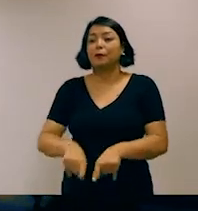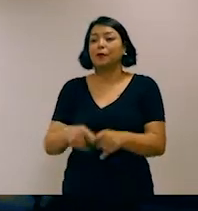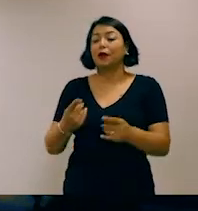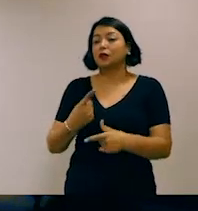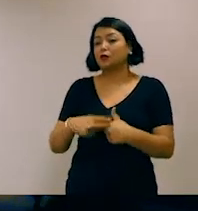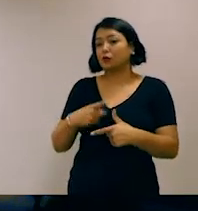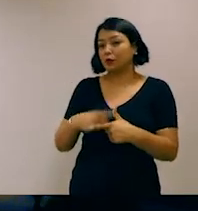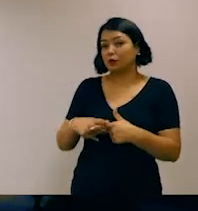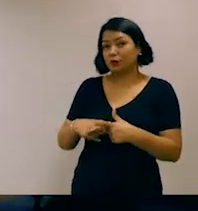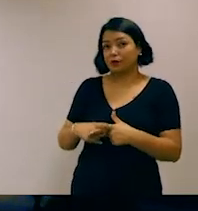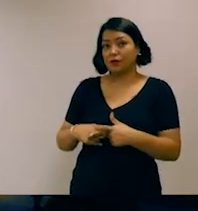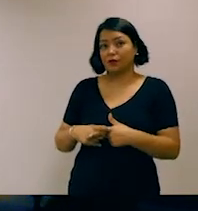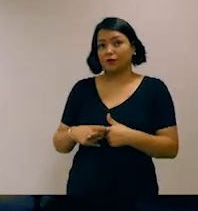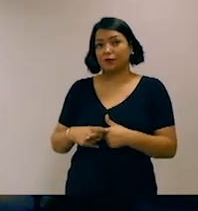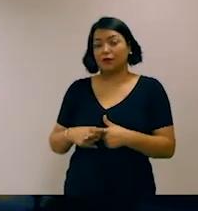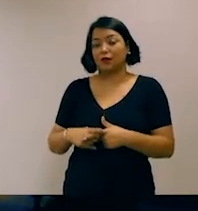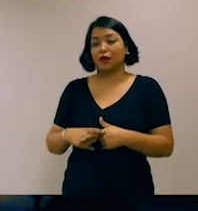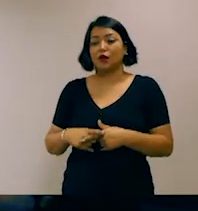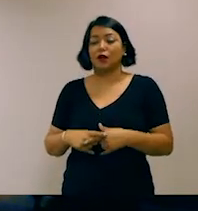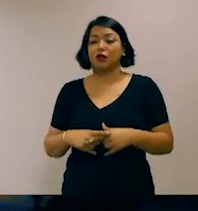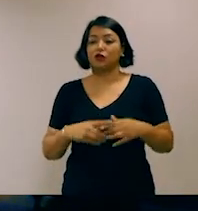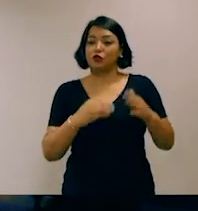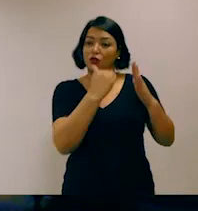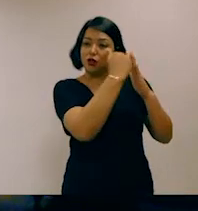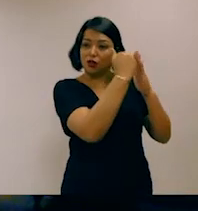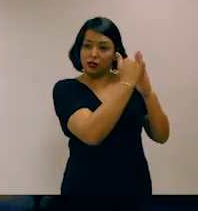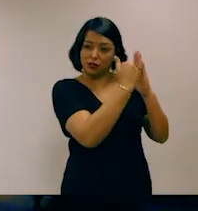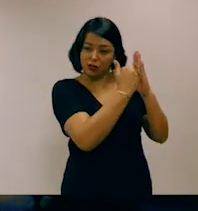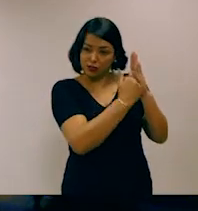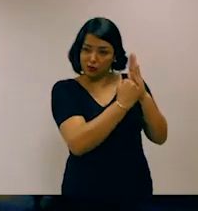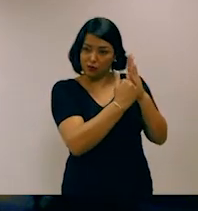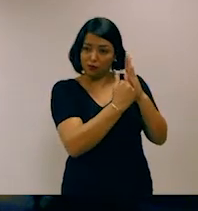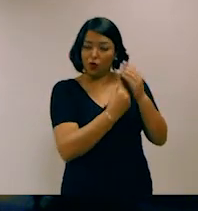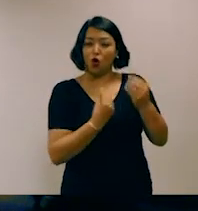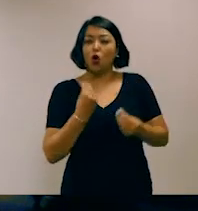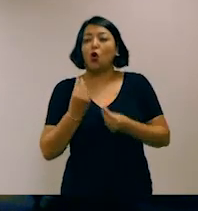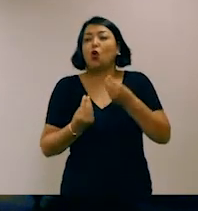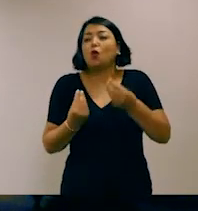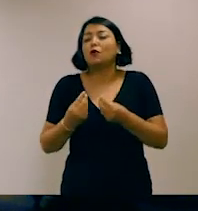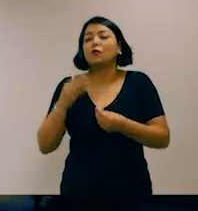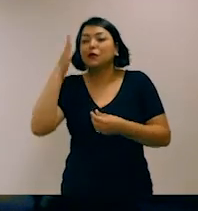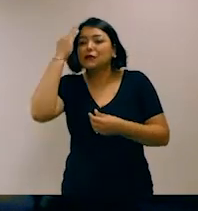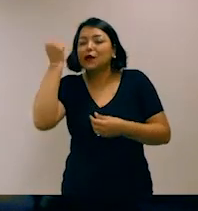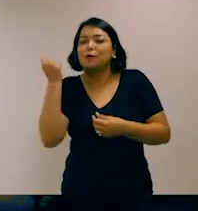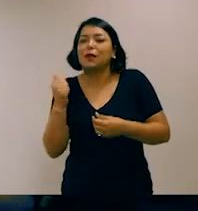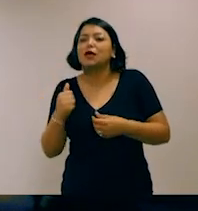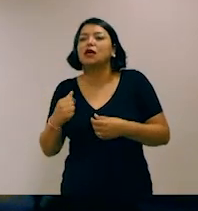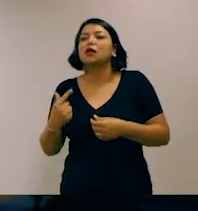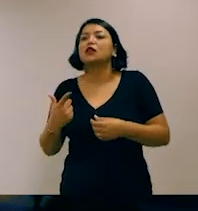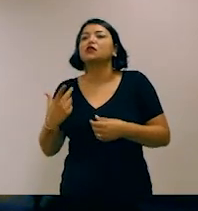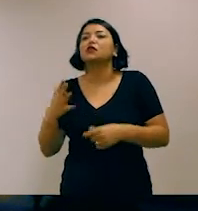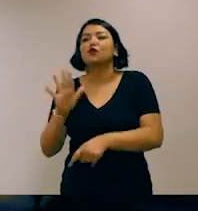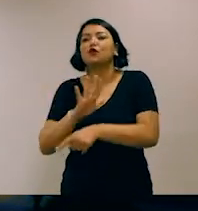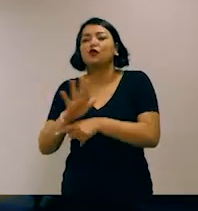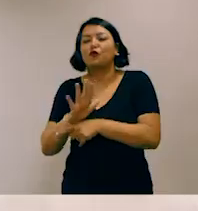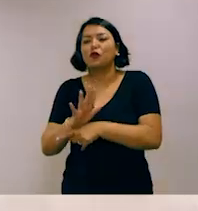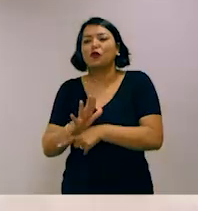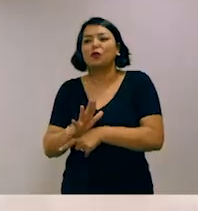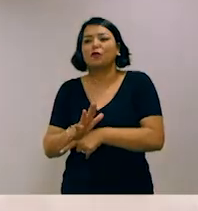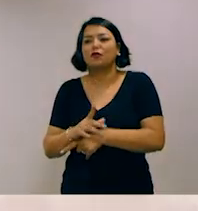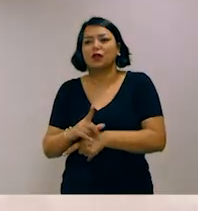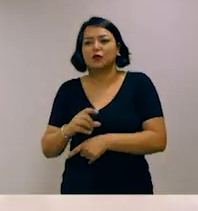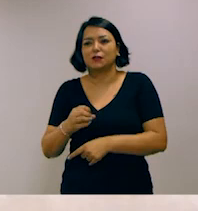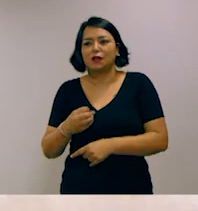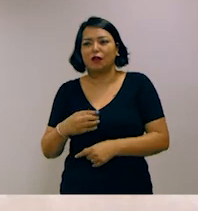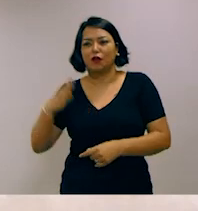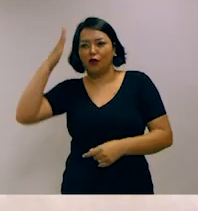But since the problem we are discussing is the classification, forecasting of how successful a movie is going to be, what